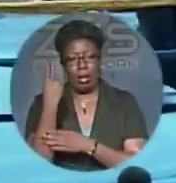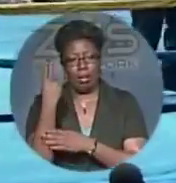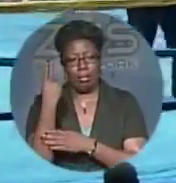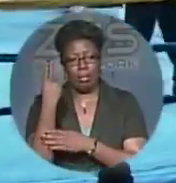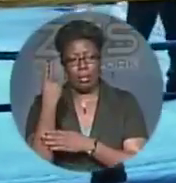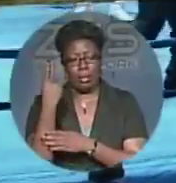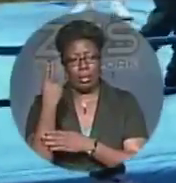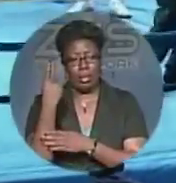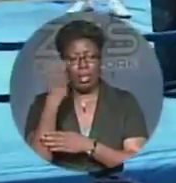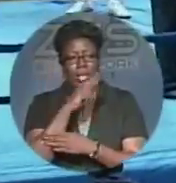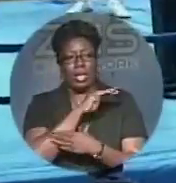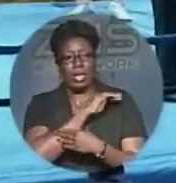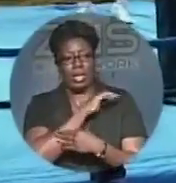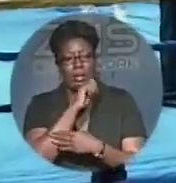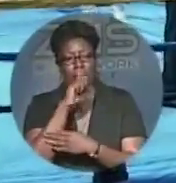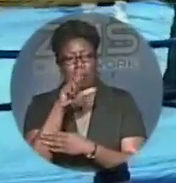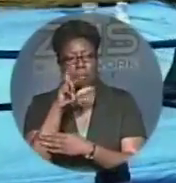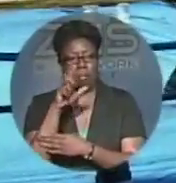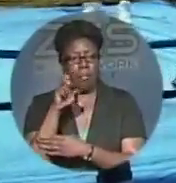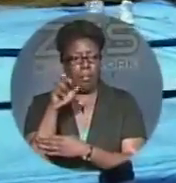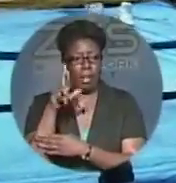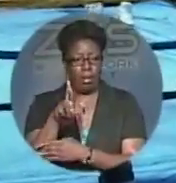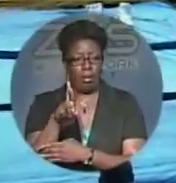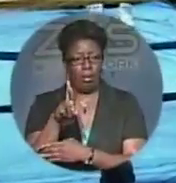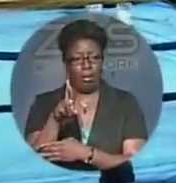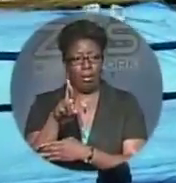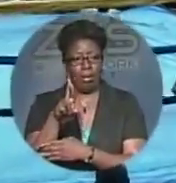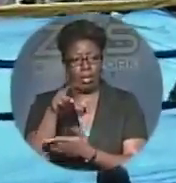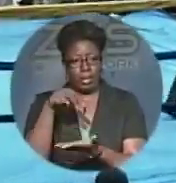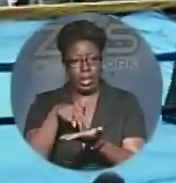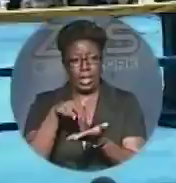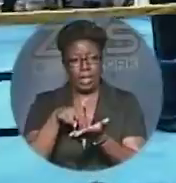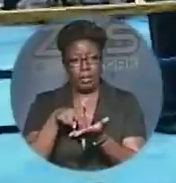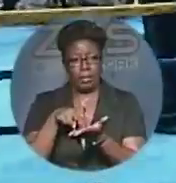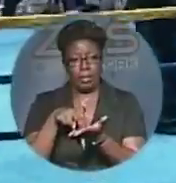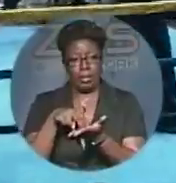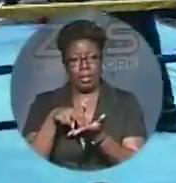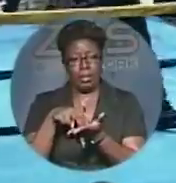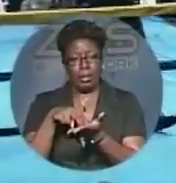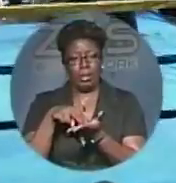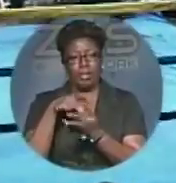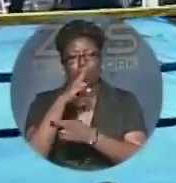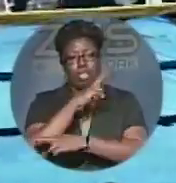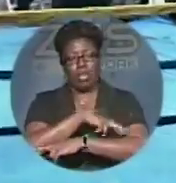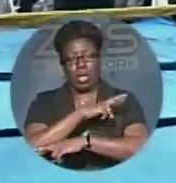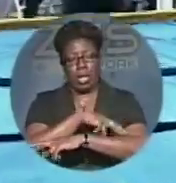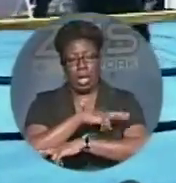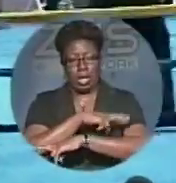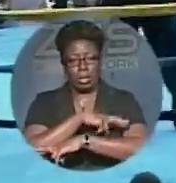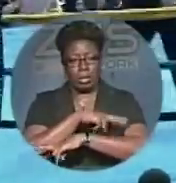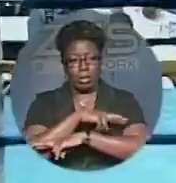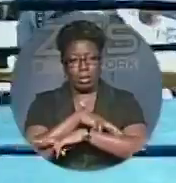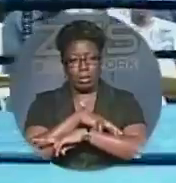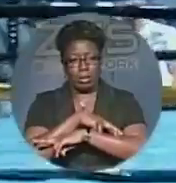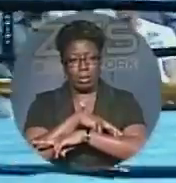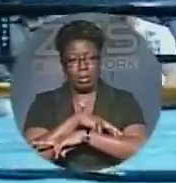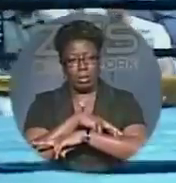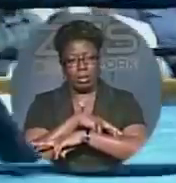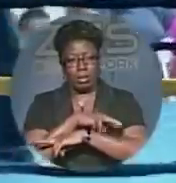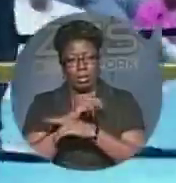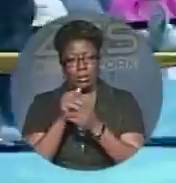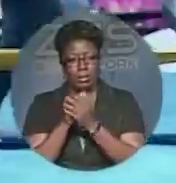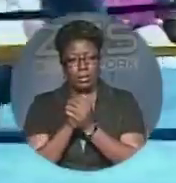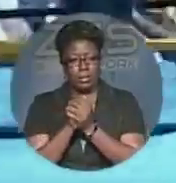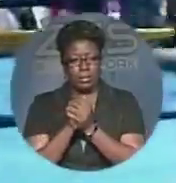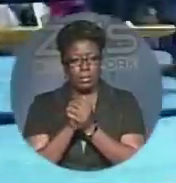Denzel Miller, he would get to his feet, go to the corner, bring me some water, bring me some ice, bring me some Gatorade. Oh no, I